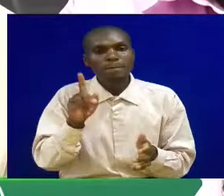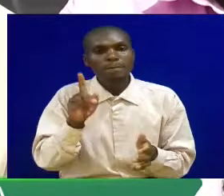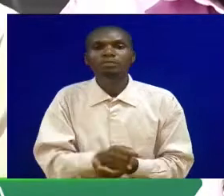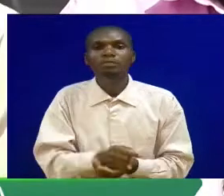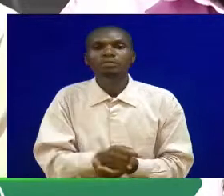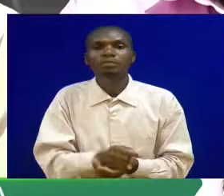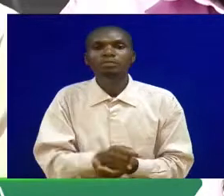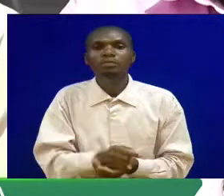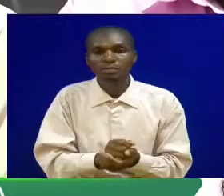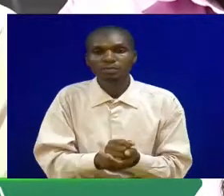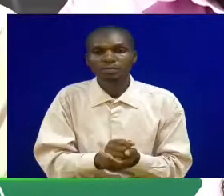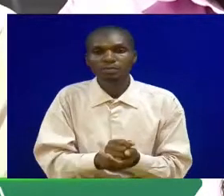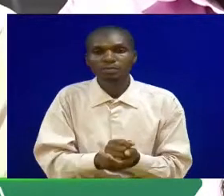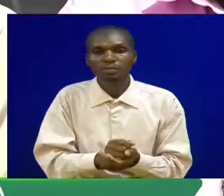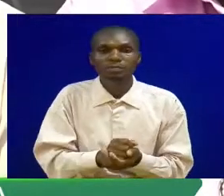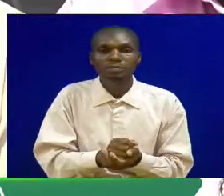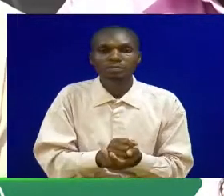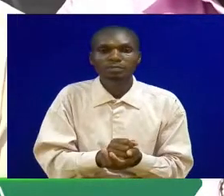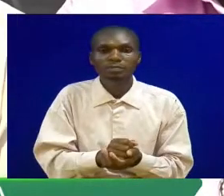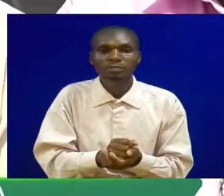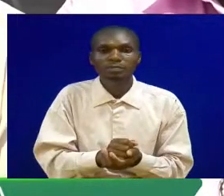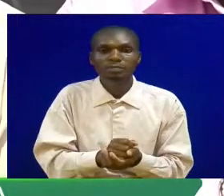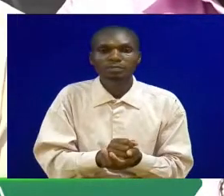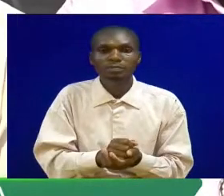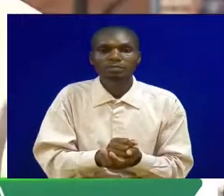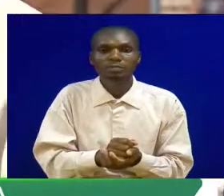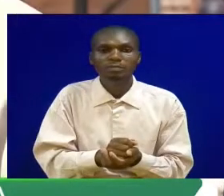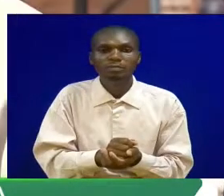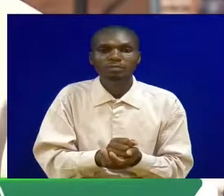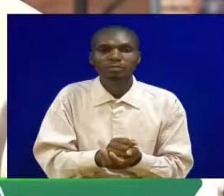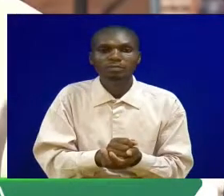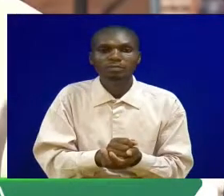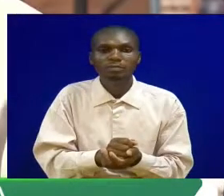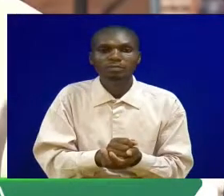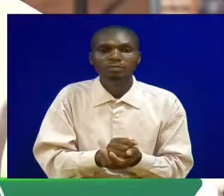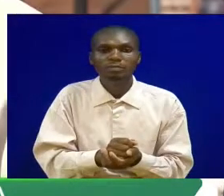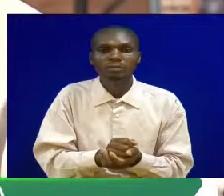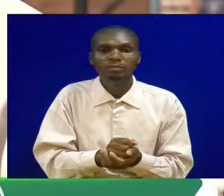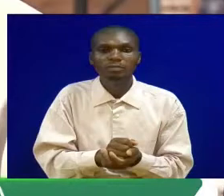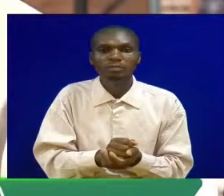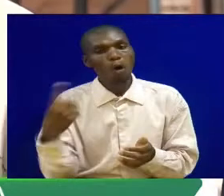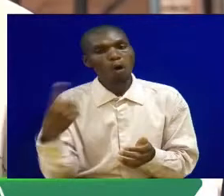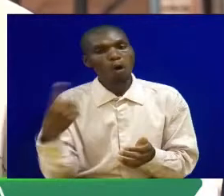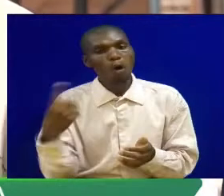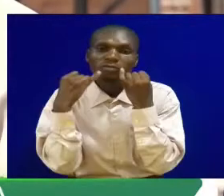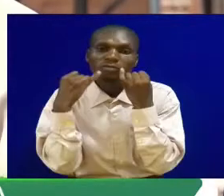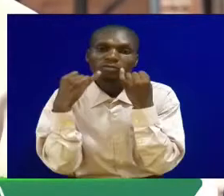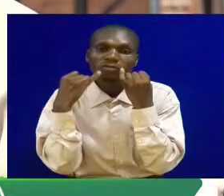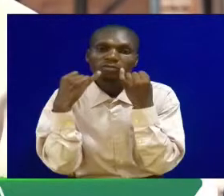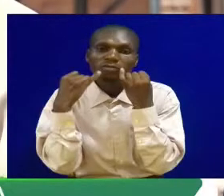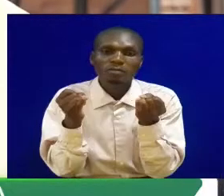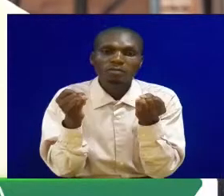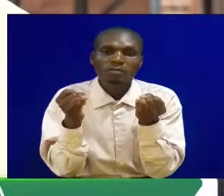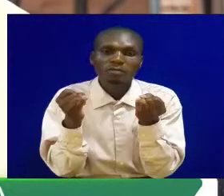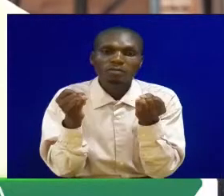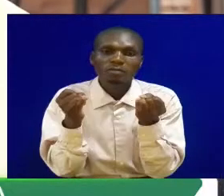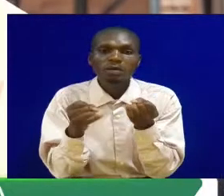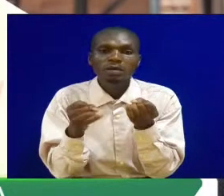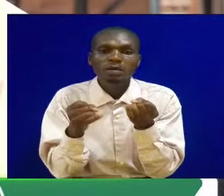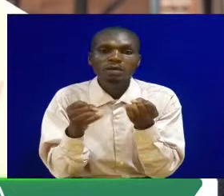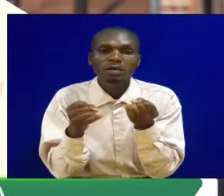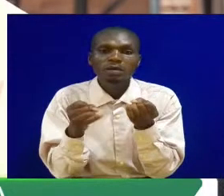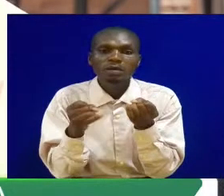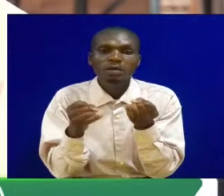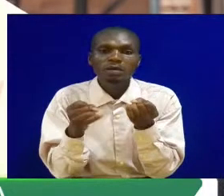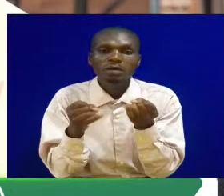the rescue mission that is with us. We have been informed that there are efforts to retrieve the